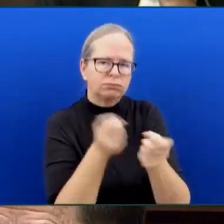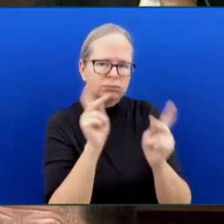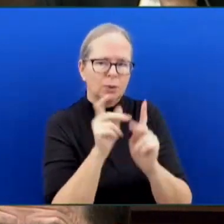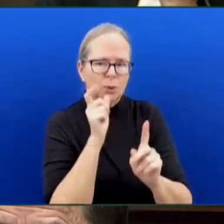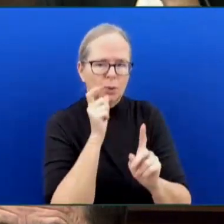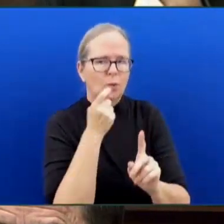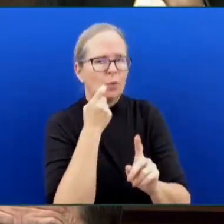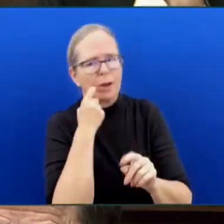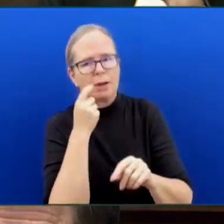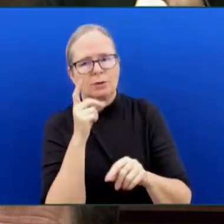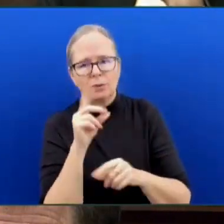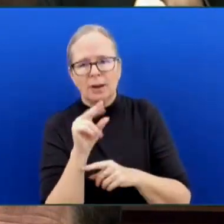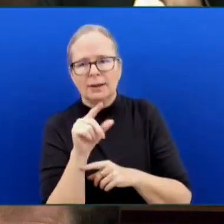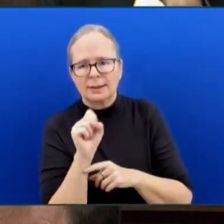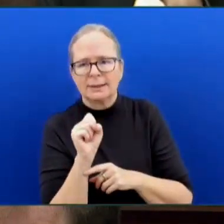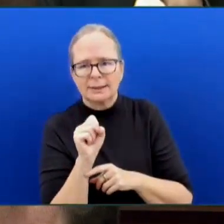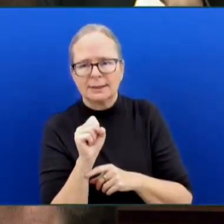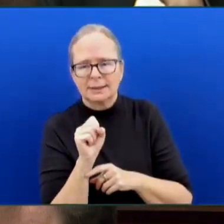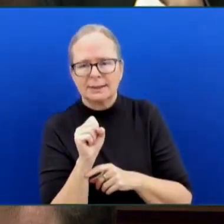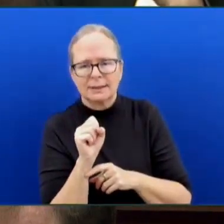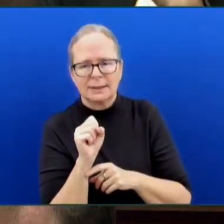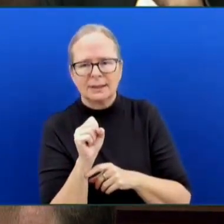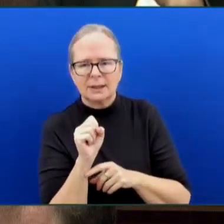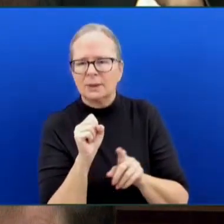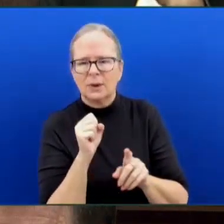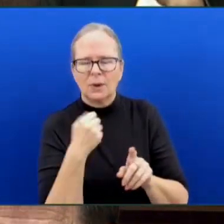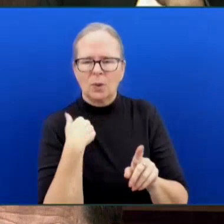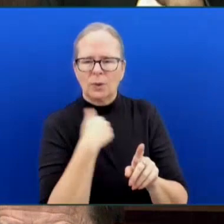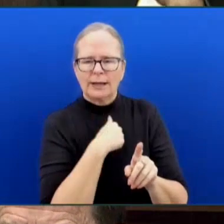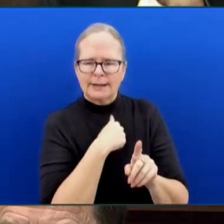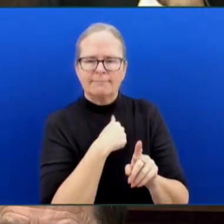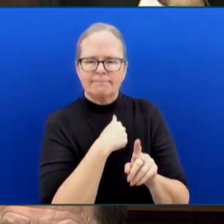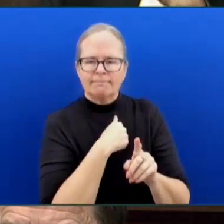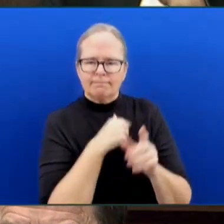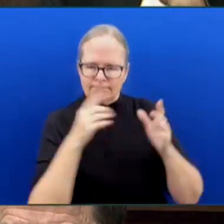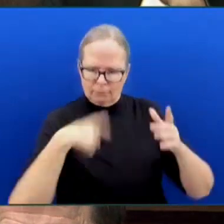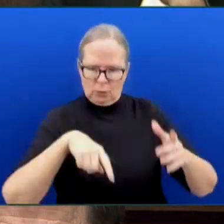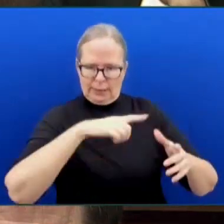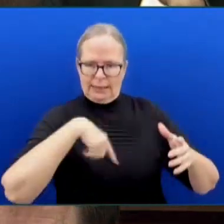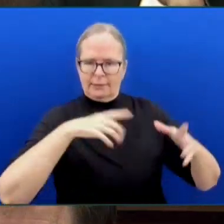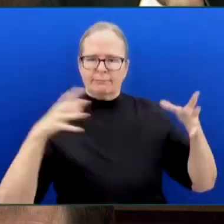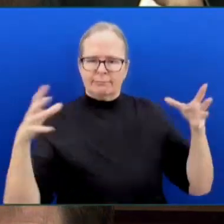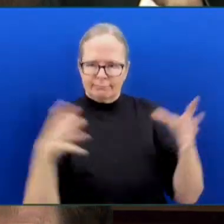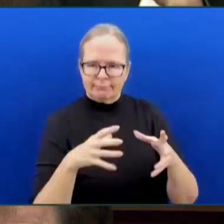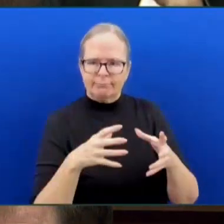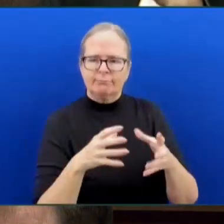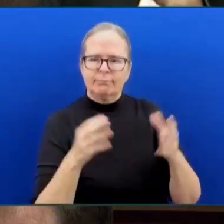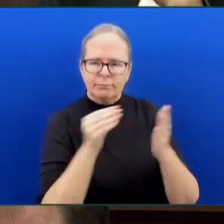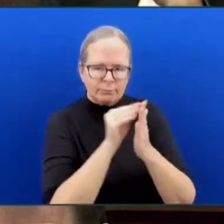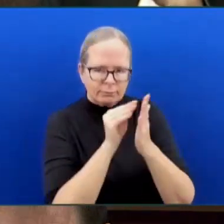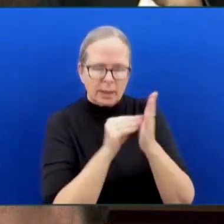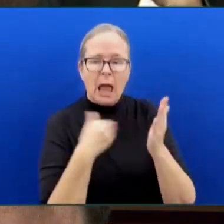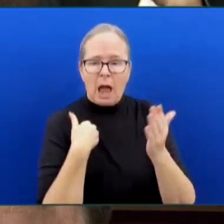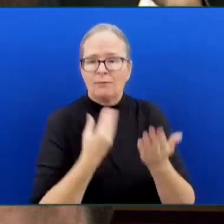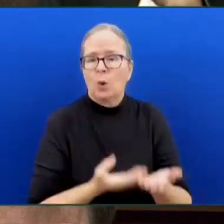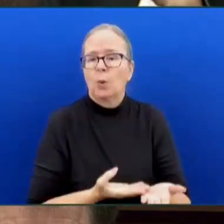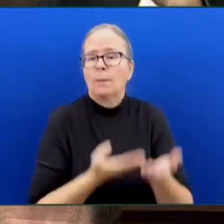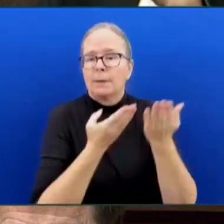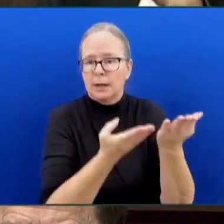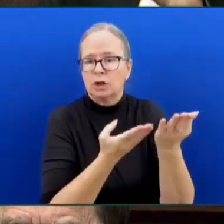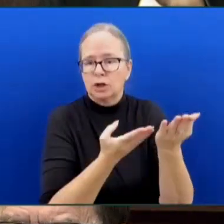Mr. Speaker, we gave recommendations to that government. 13,000 people have died in this